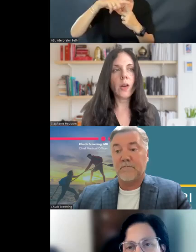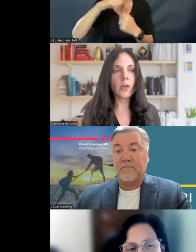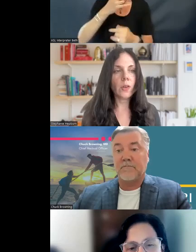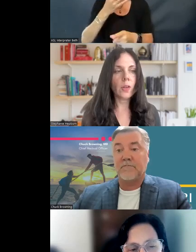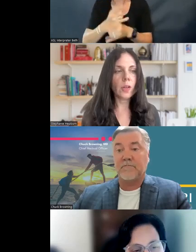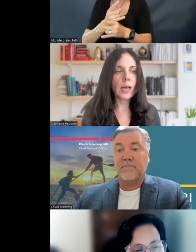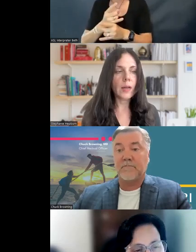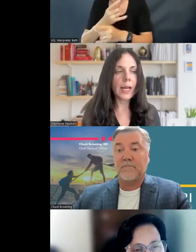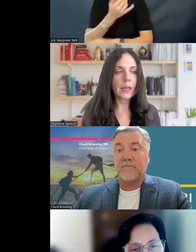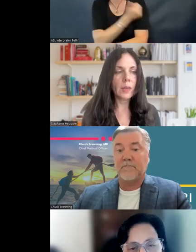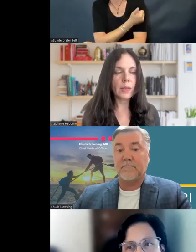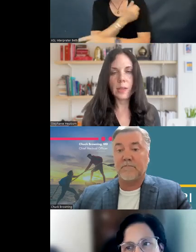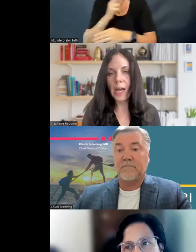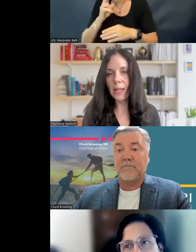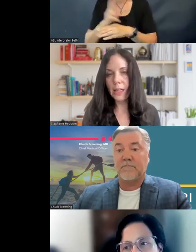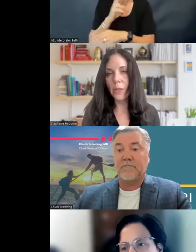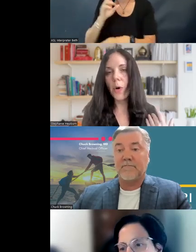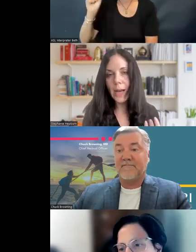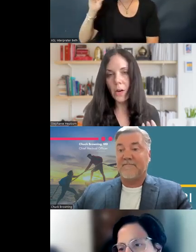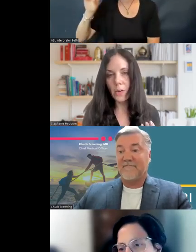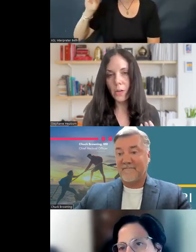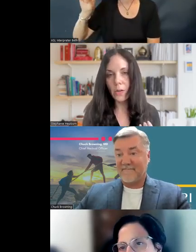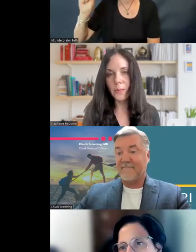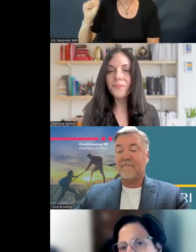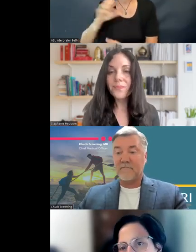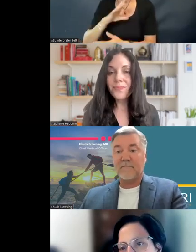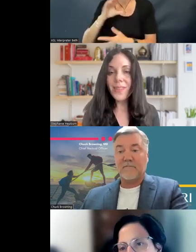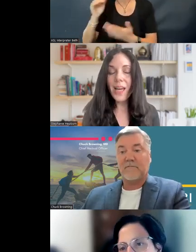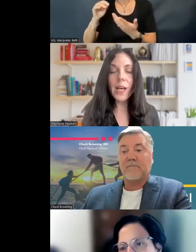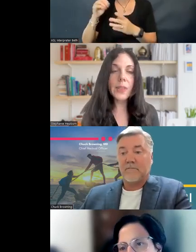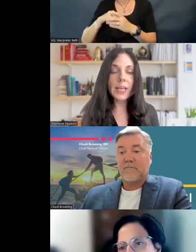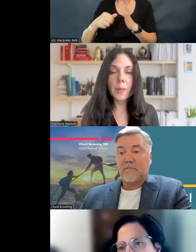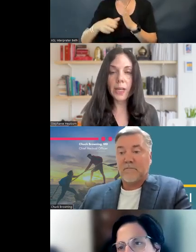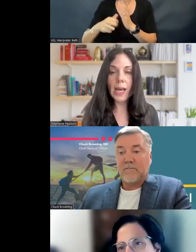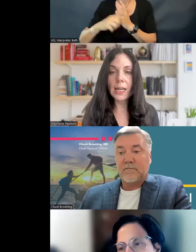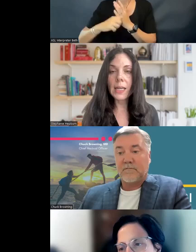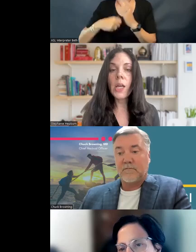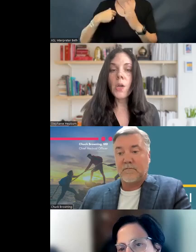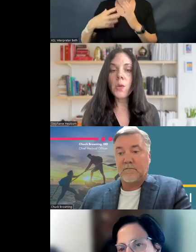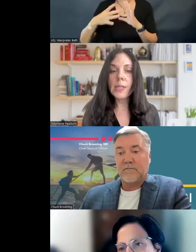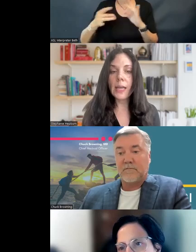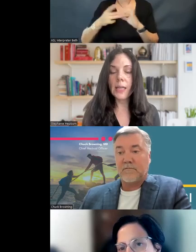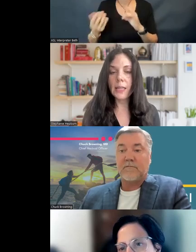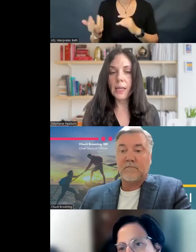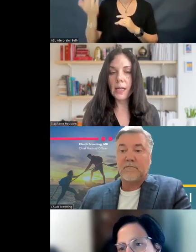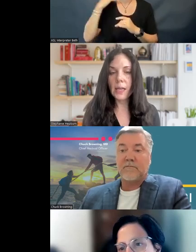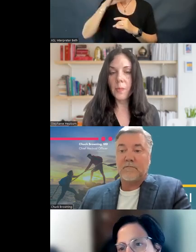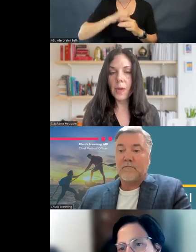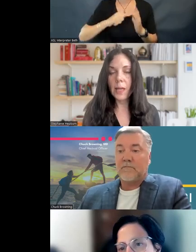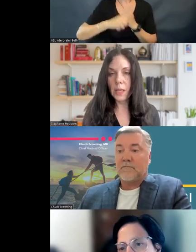And in the article, I highlighted a throwback article with Nick Margiotta, who